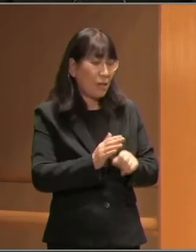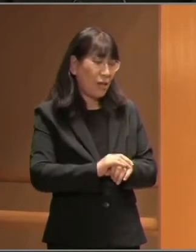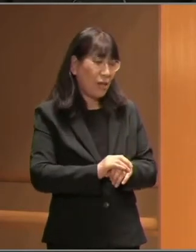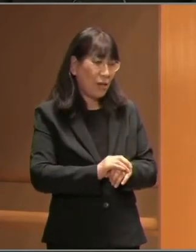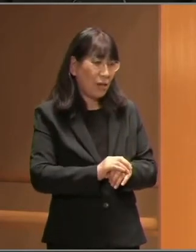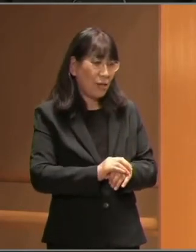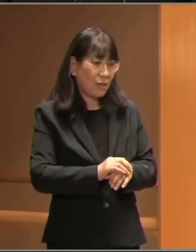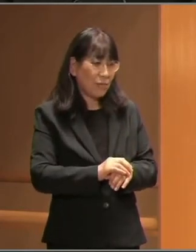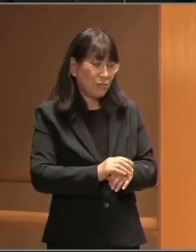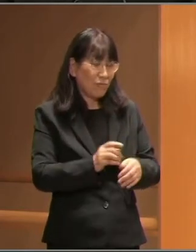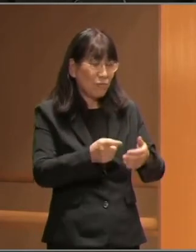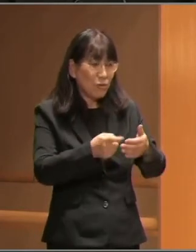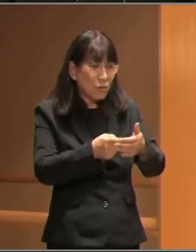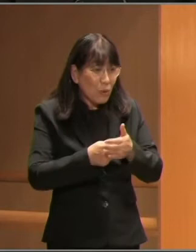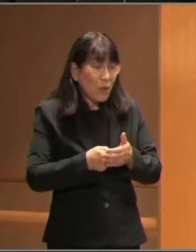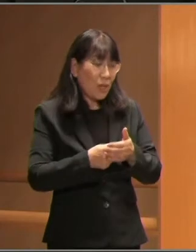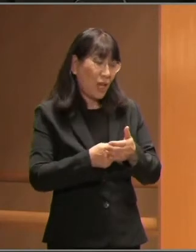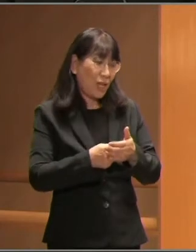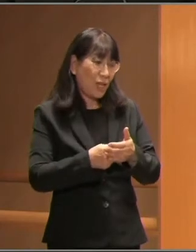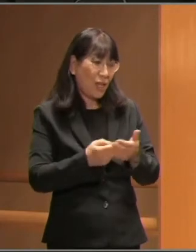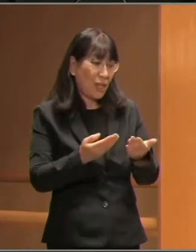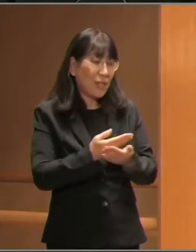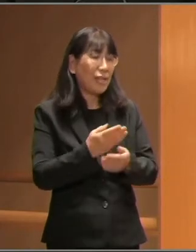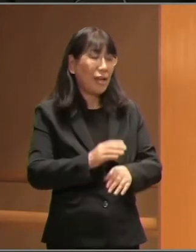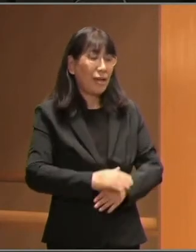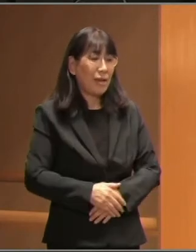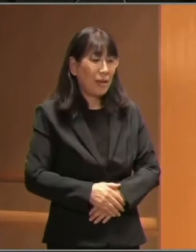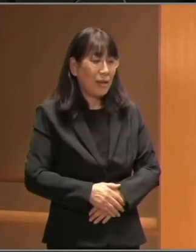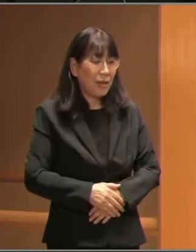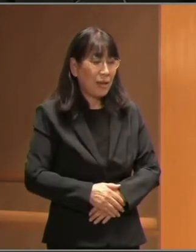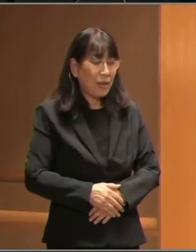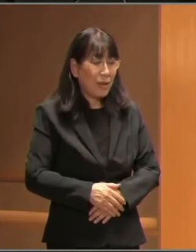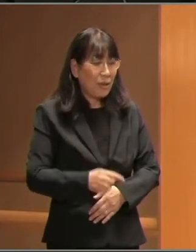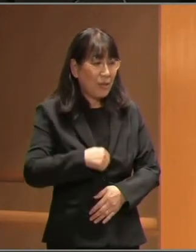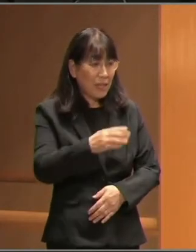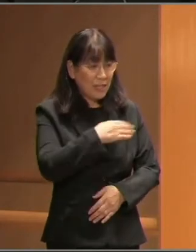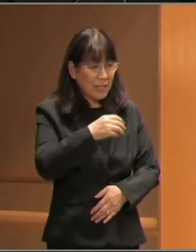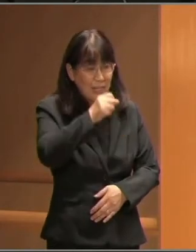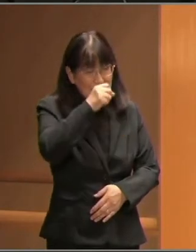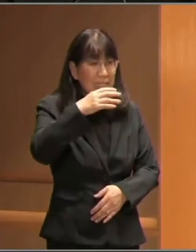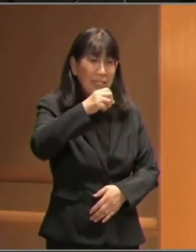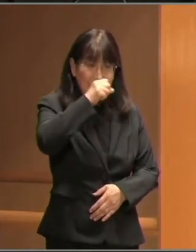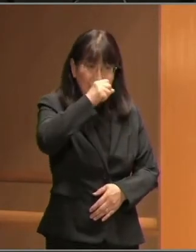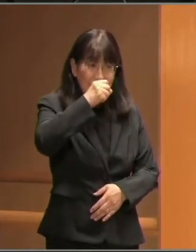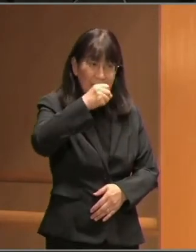the fluorescence light era, and then we have to save energy. So